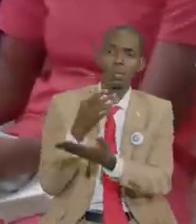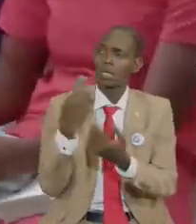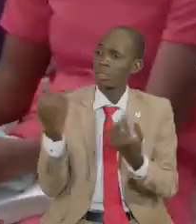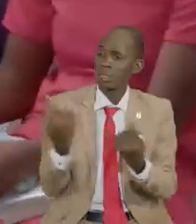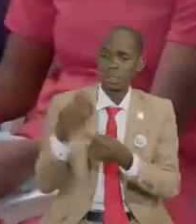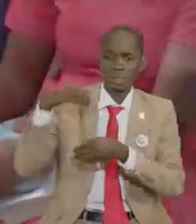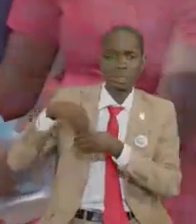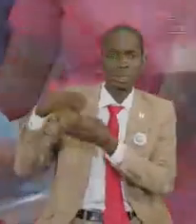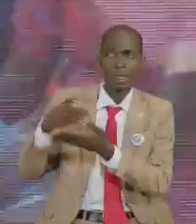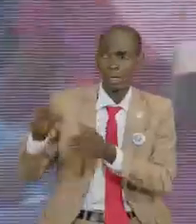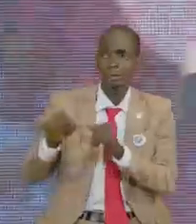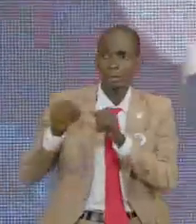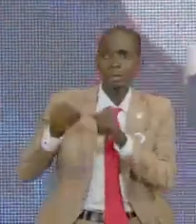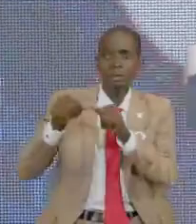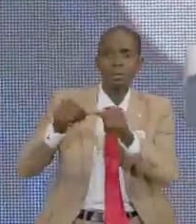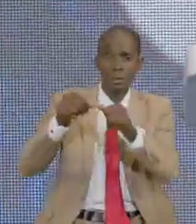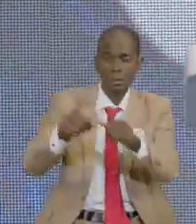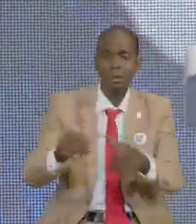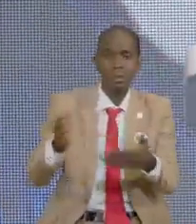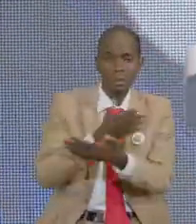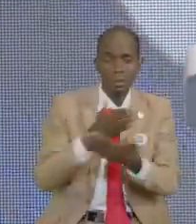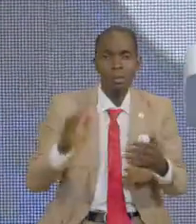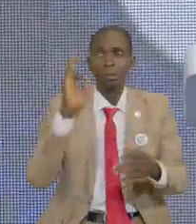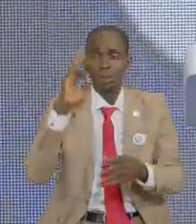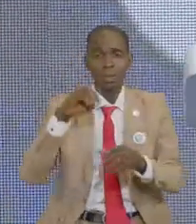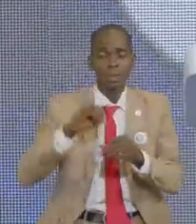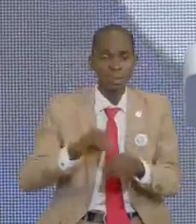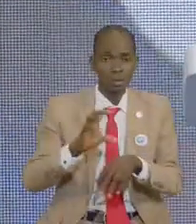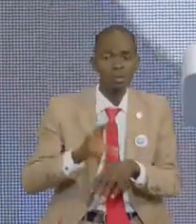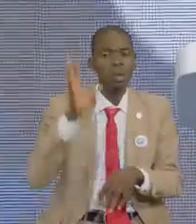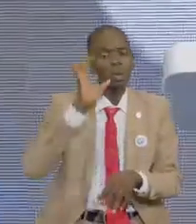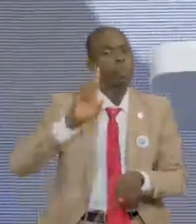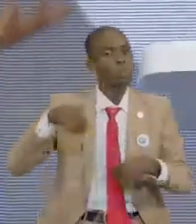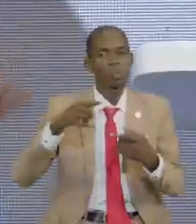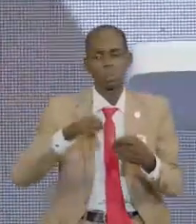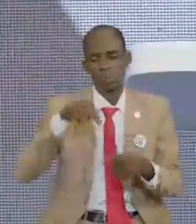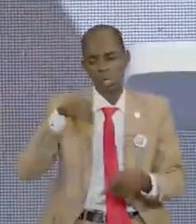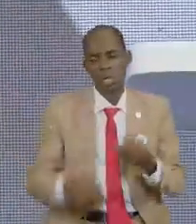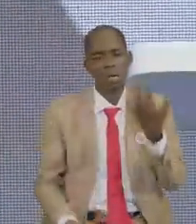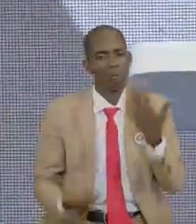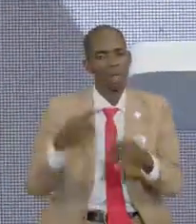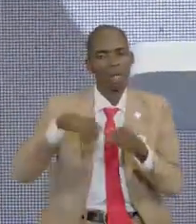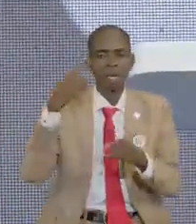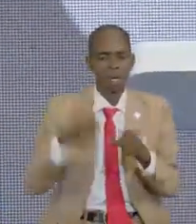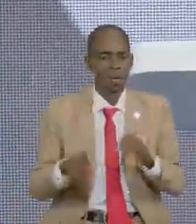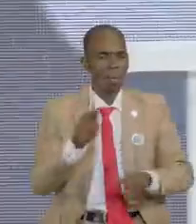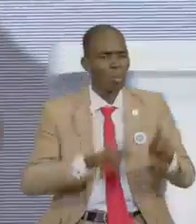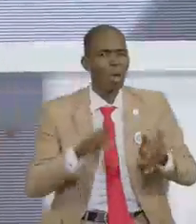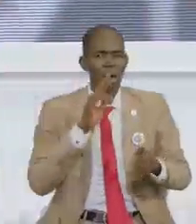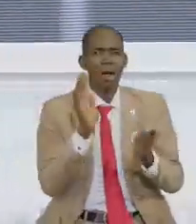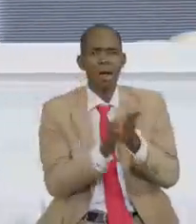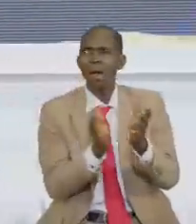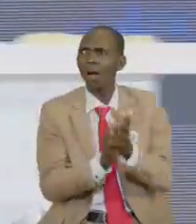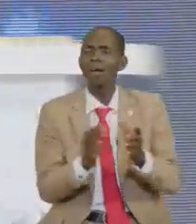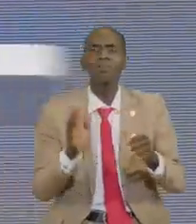she continues like that, she will spend eternity in hellfire. And yet the people are clapping. Do not worry about the